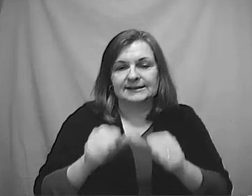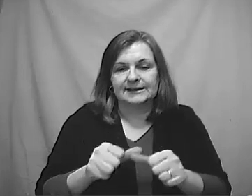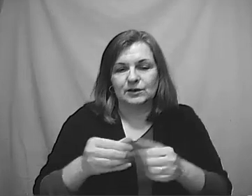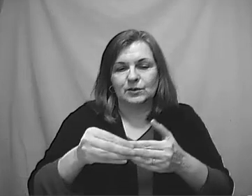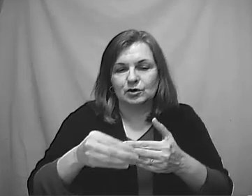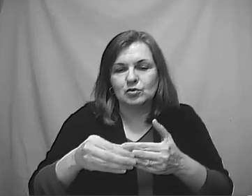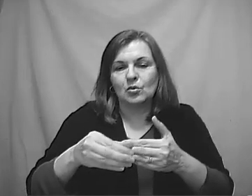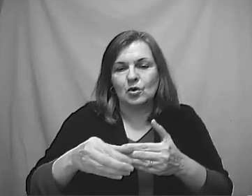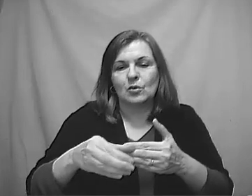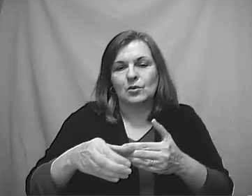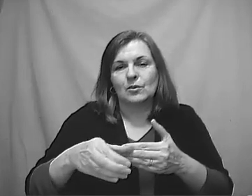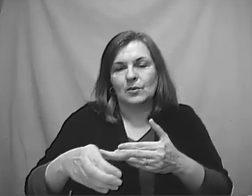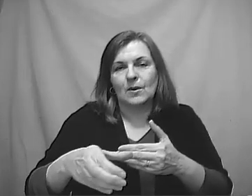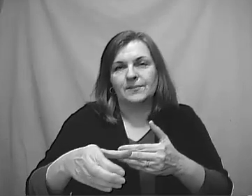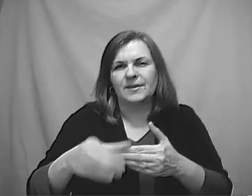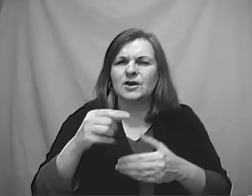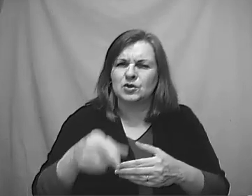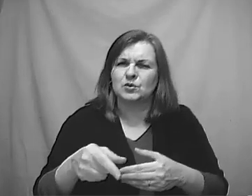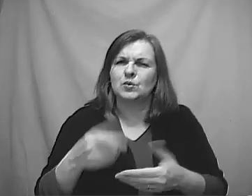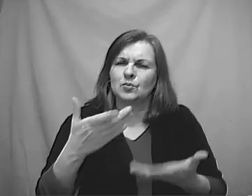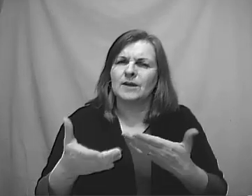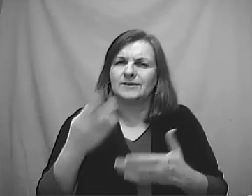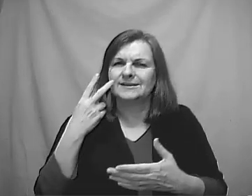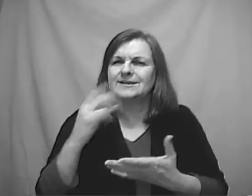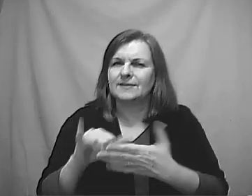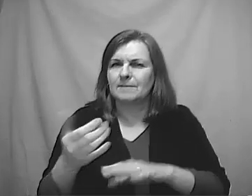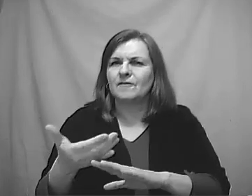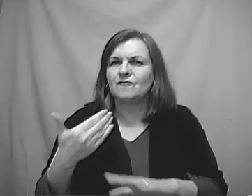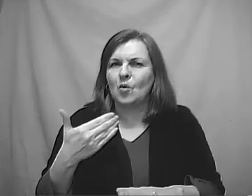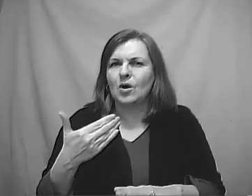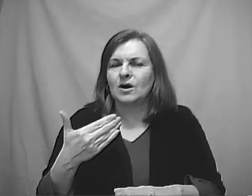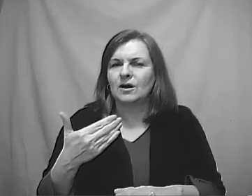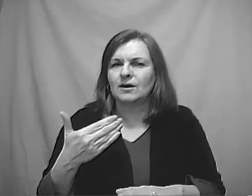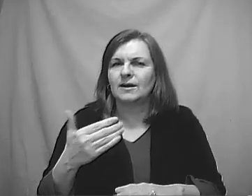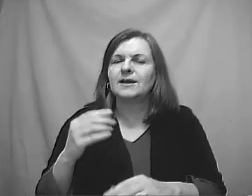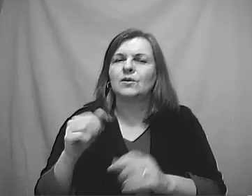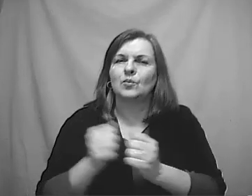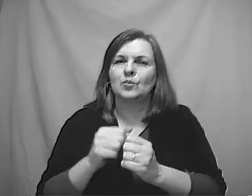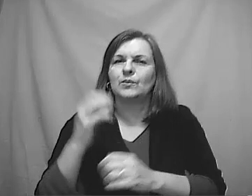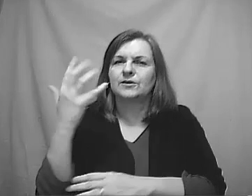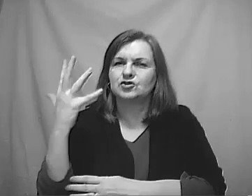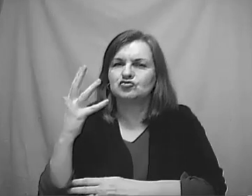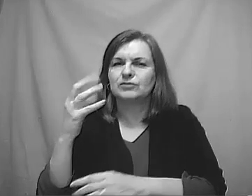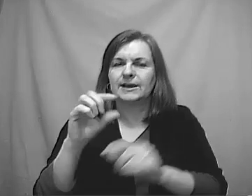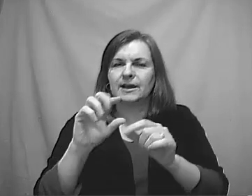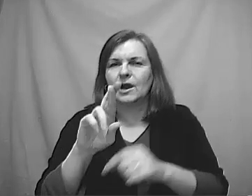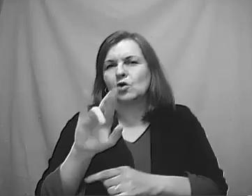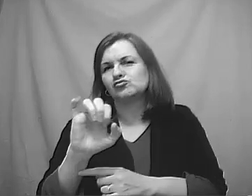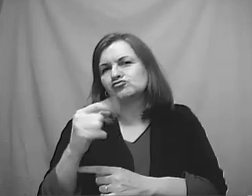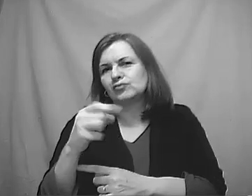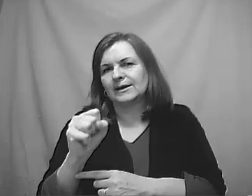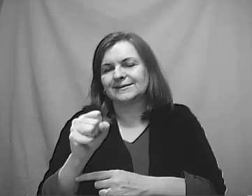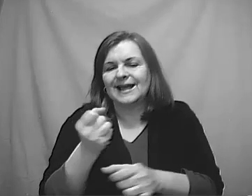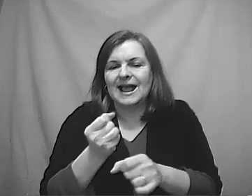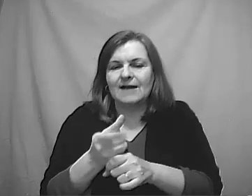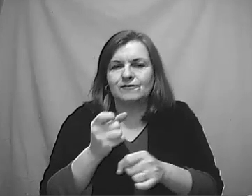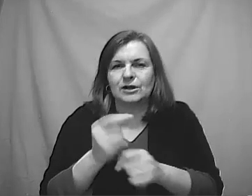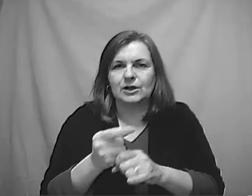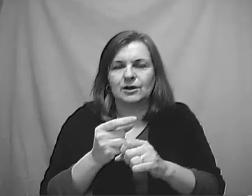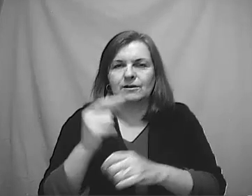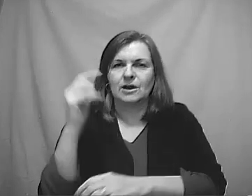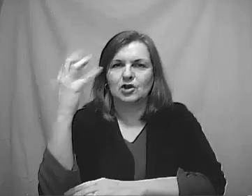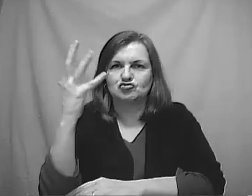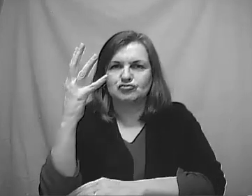going to see that continue to grow. You actually are probably familiar with this in the form of tree rings.